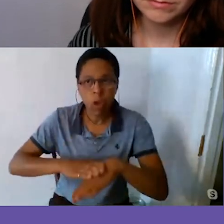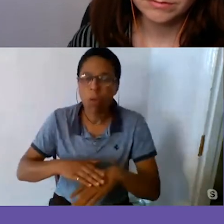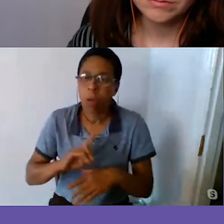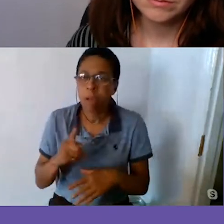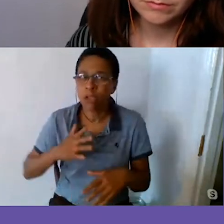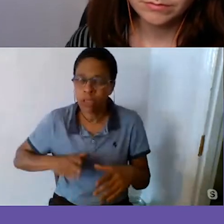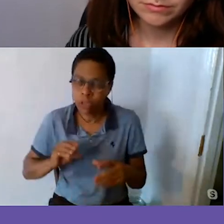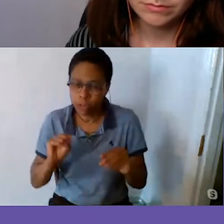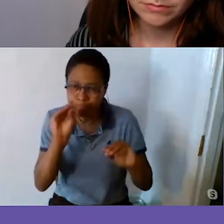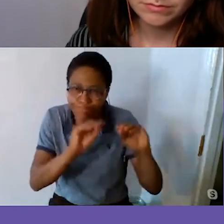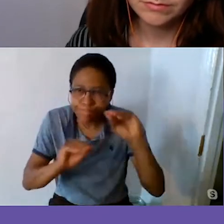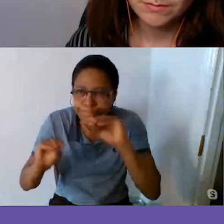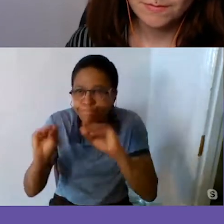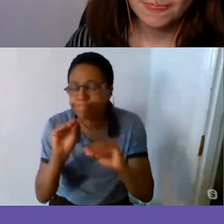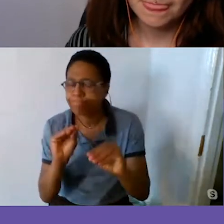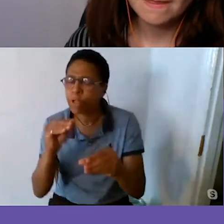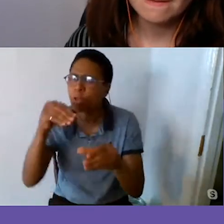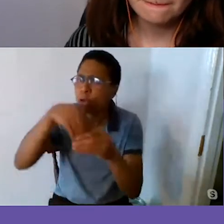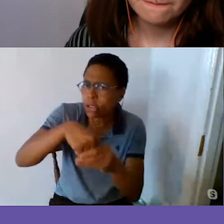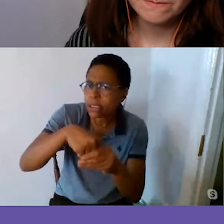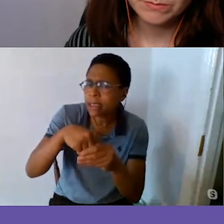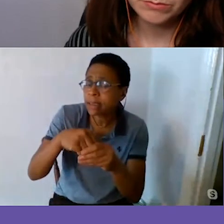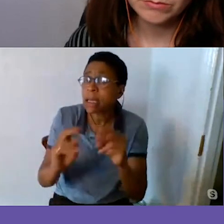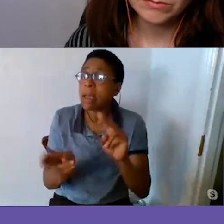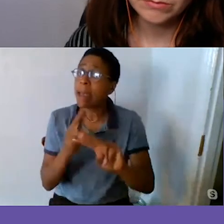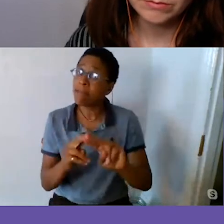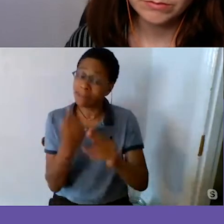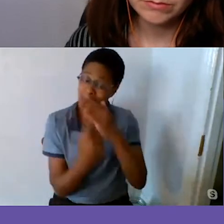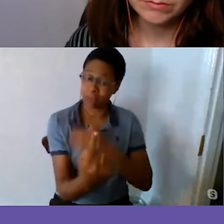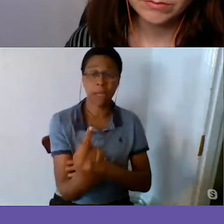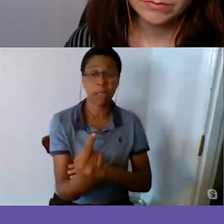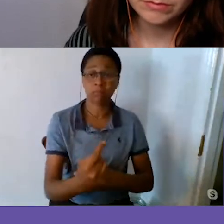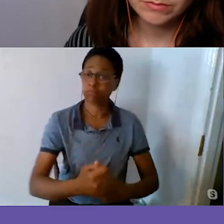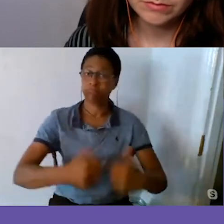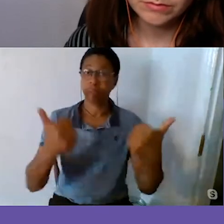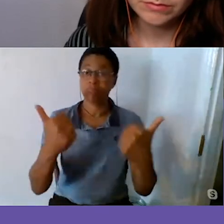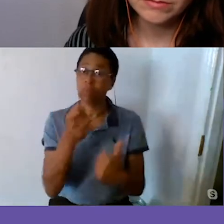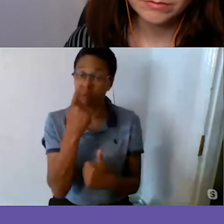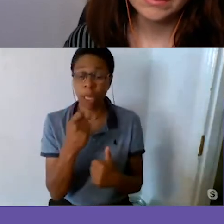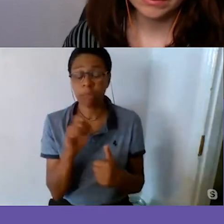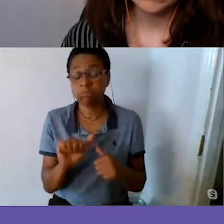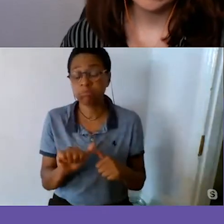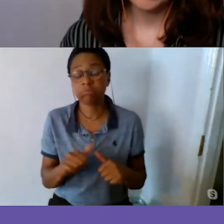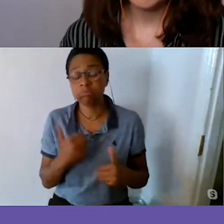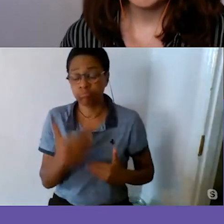out the context, and if the context is, if it's independent, then yeah, I guess you can take those steps at your own